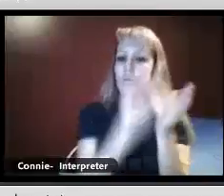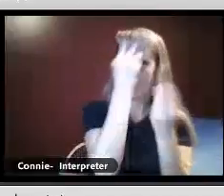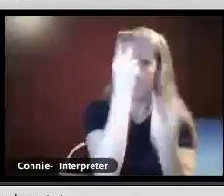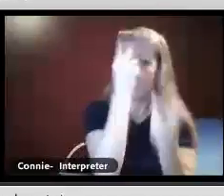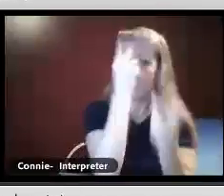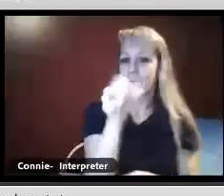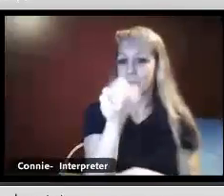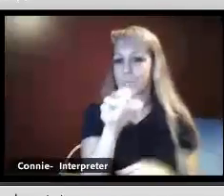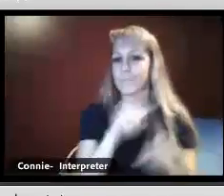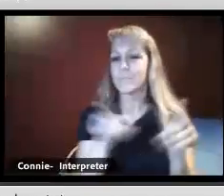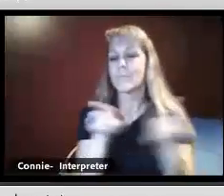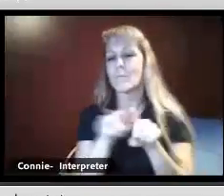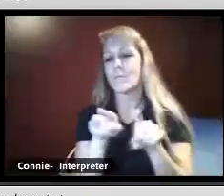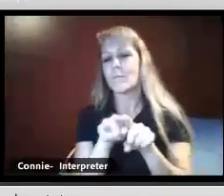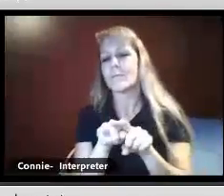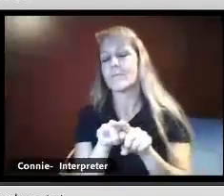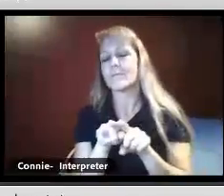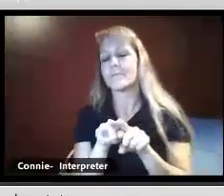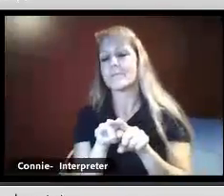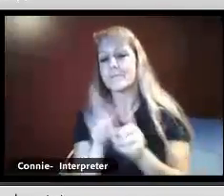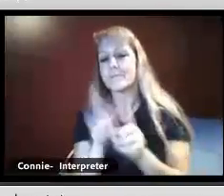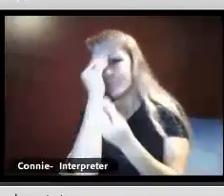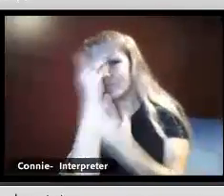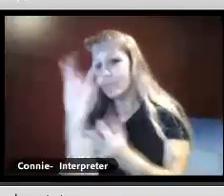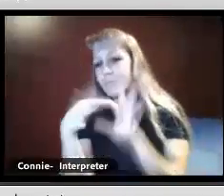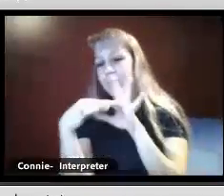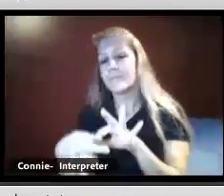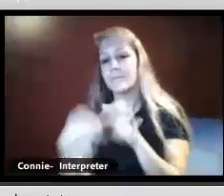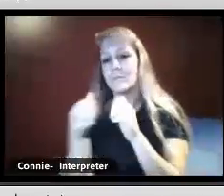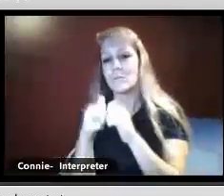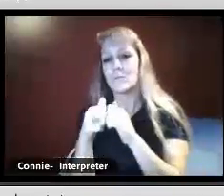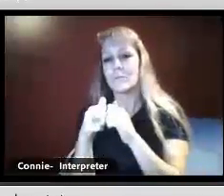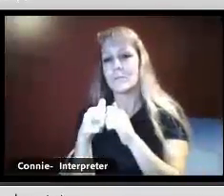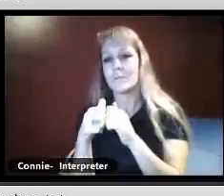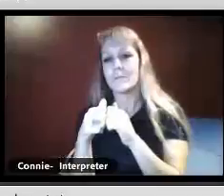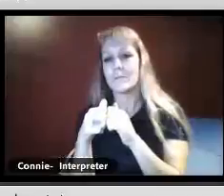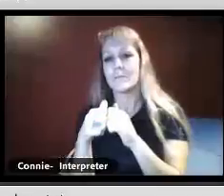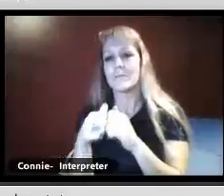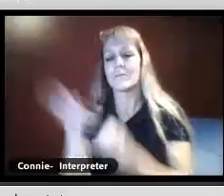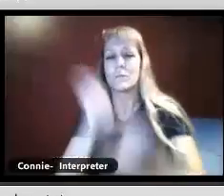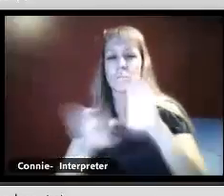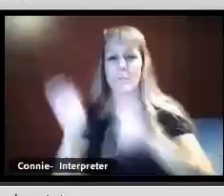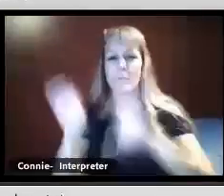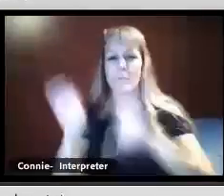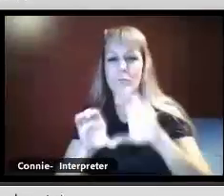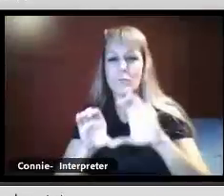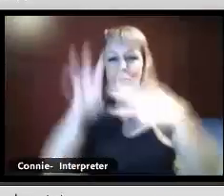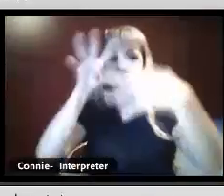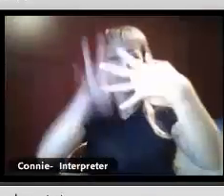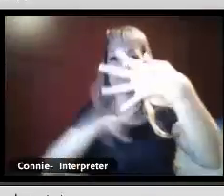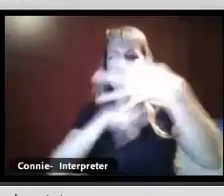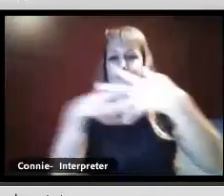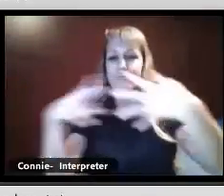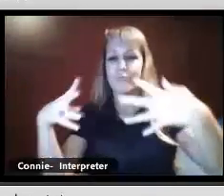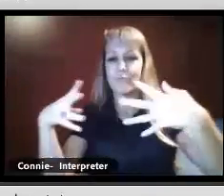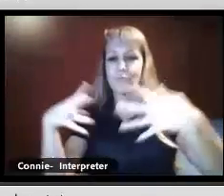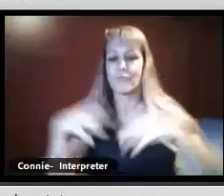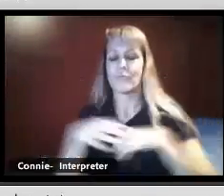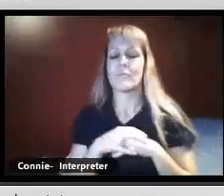for example, as we'll see, material related to the periodic table that is presented in a